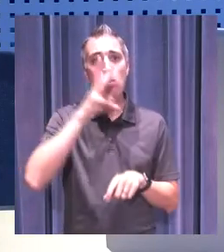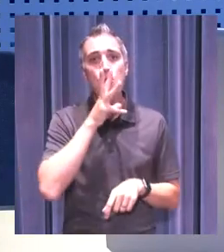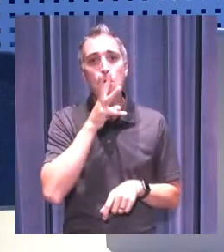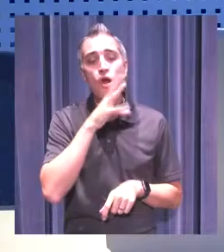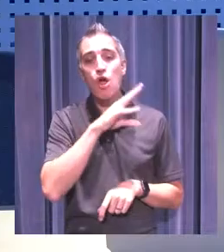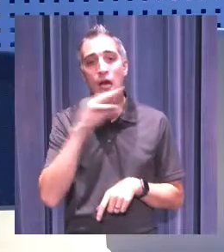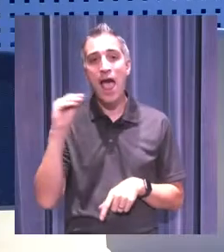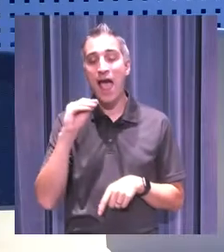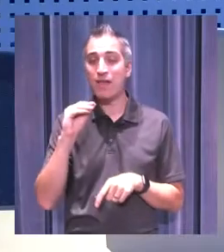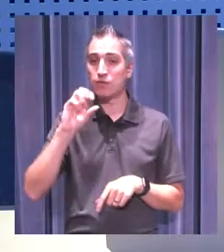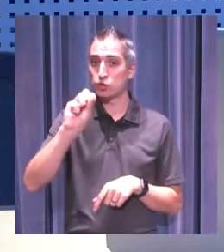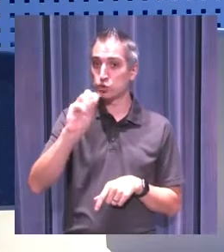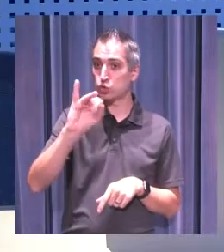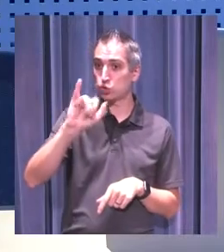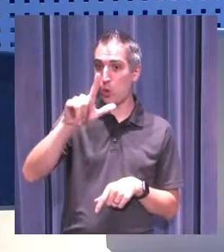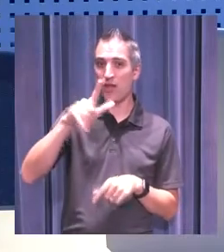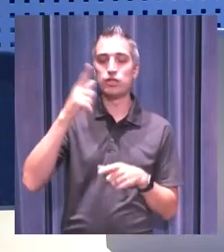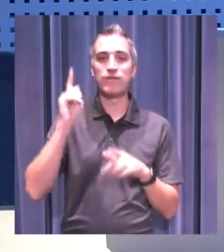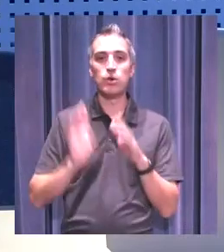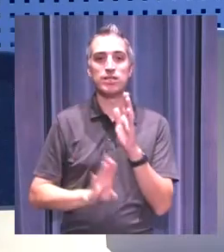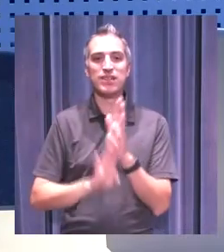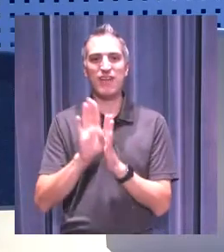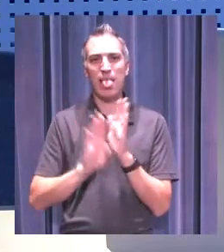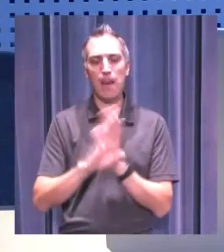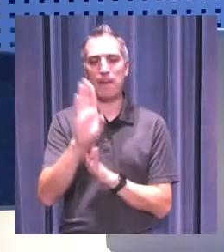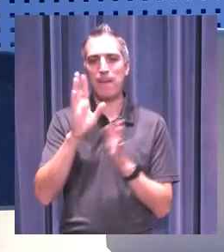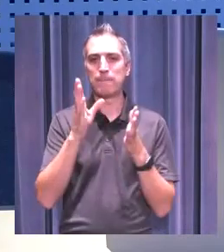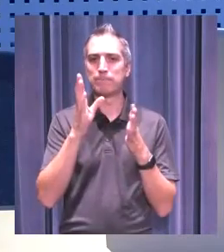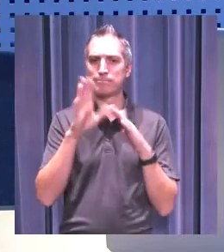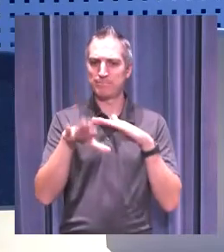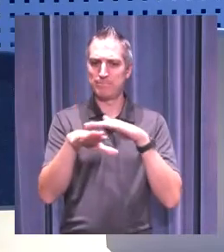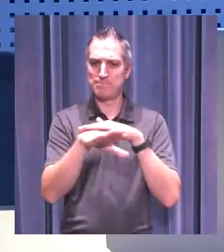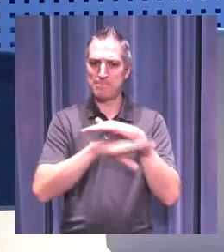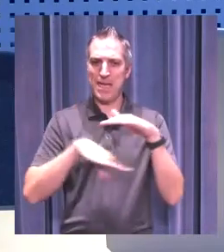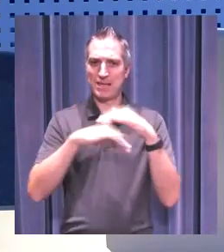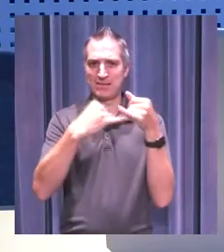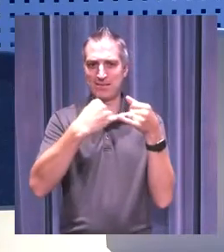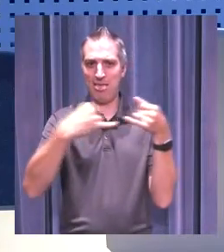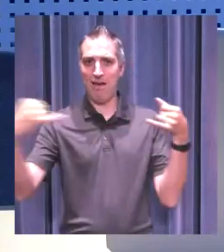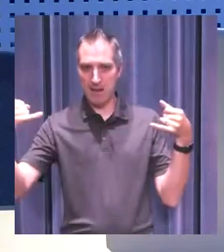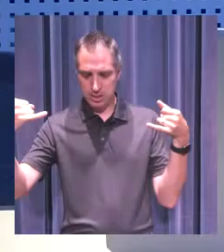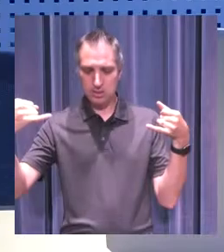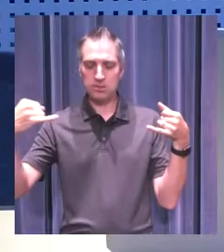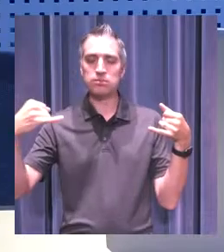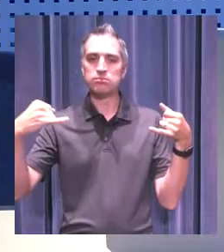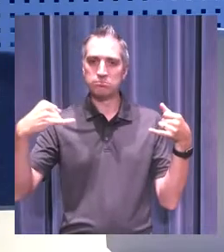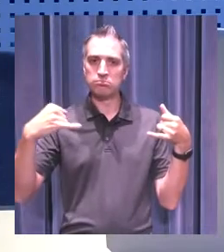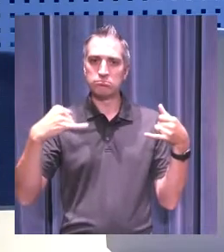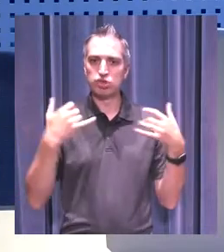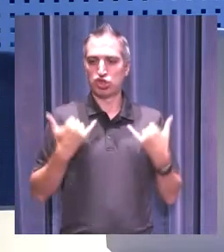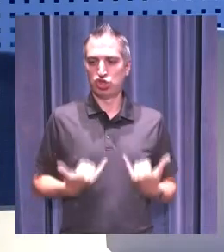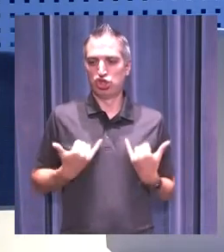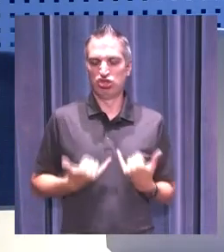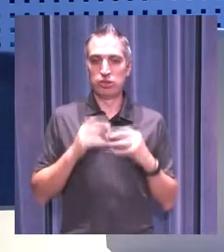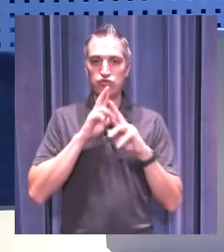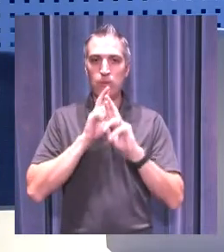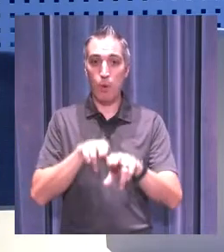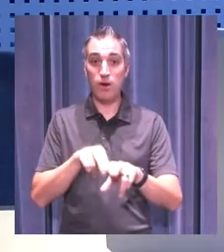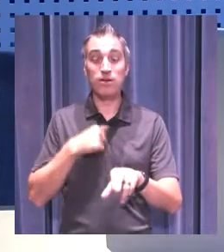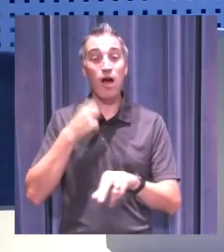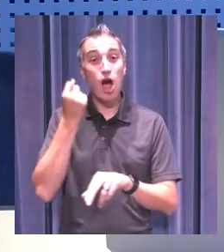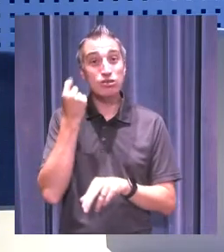the soils to develop a baseline report? It's odd to note that this is